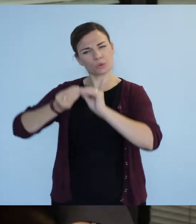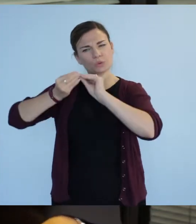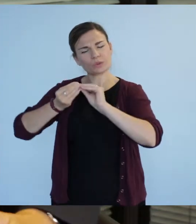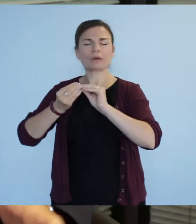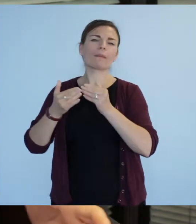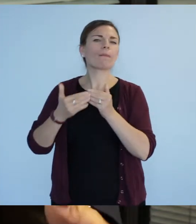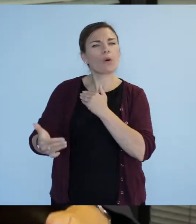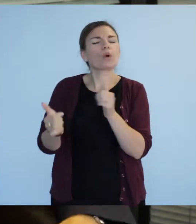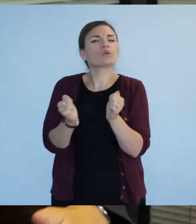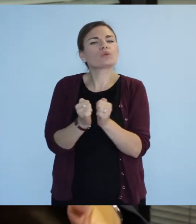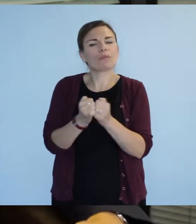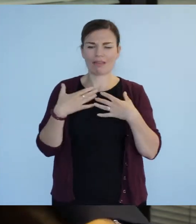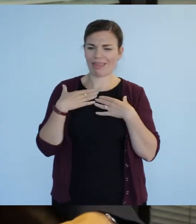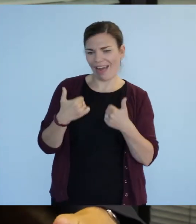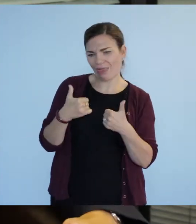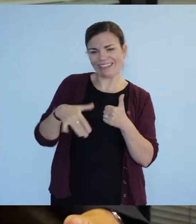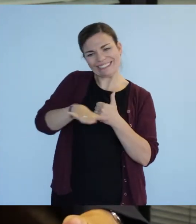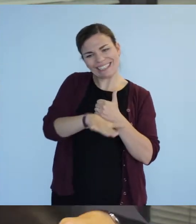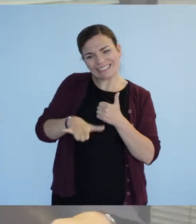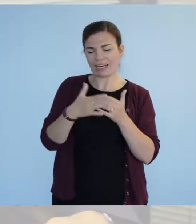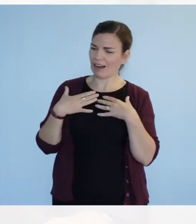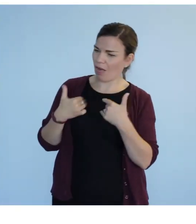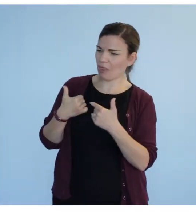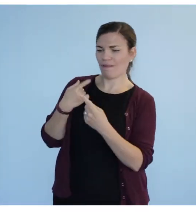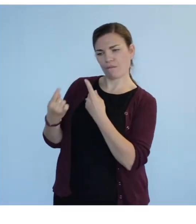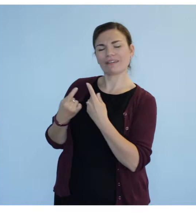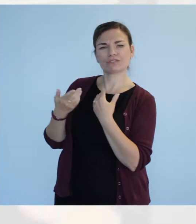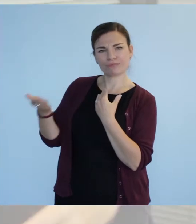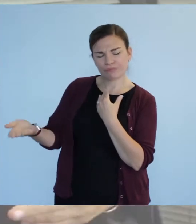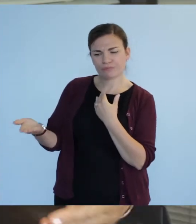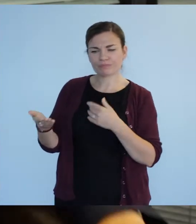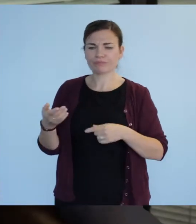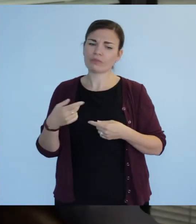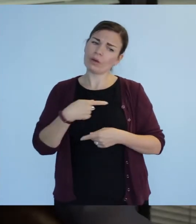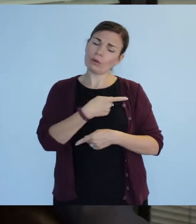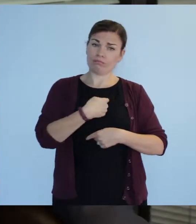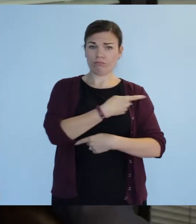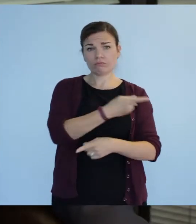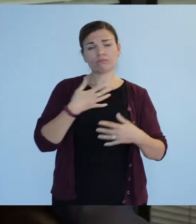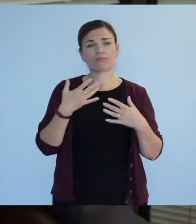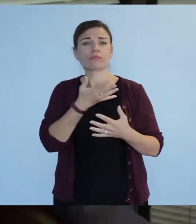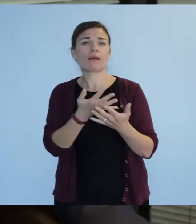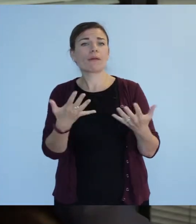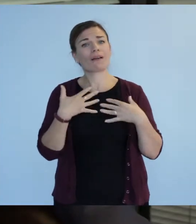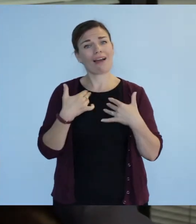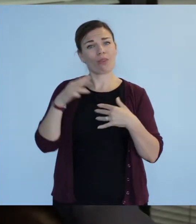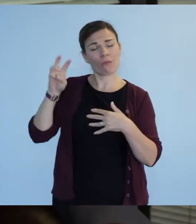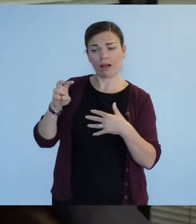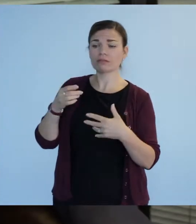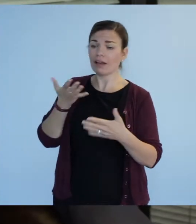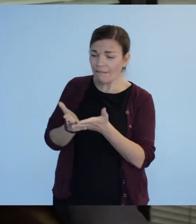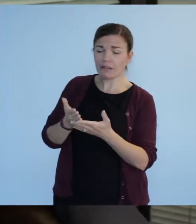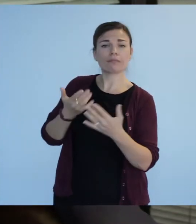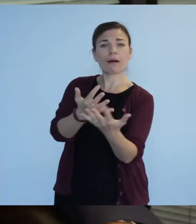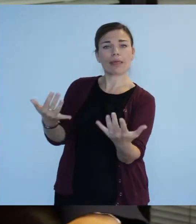fit-for-purpose healthcare setting and healthcare information. We in Public Health Wales run screening services.